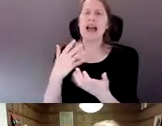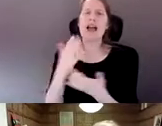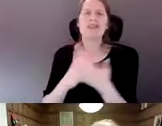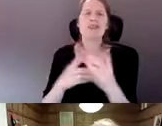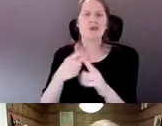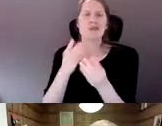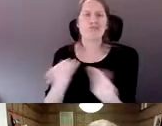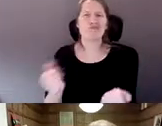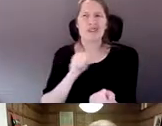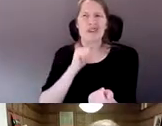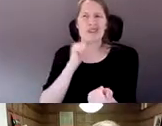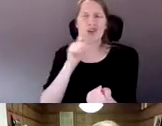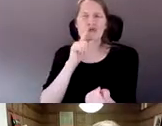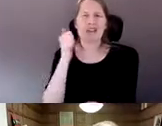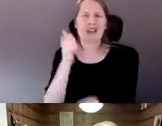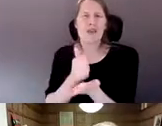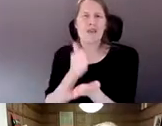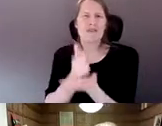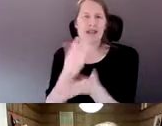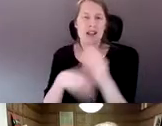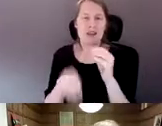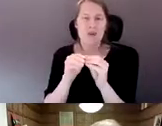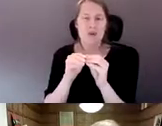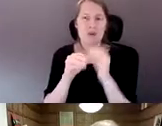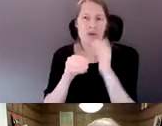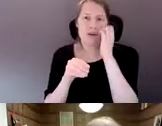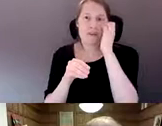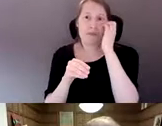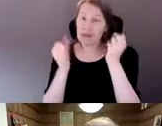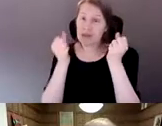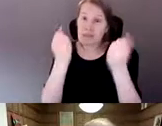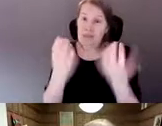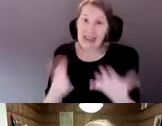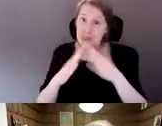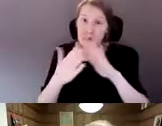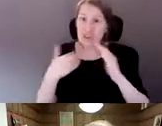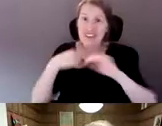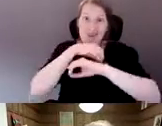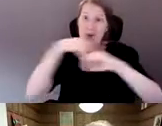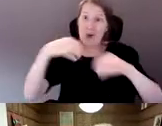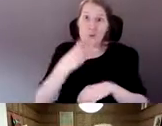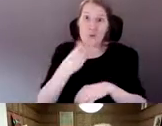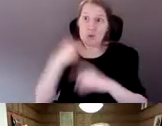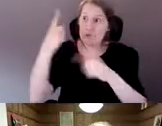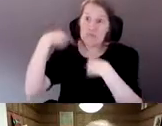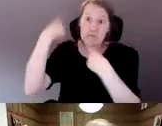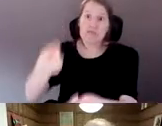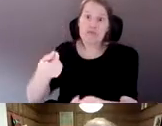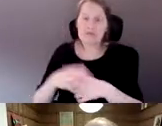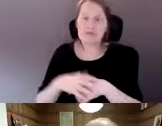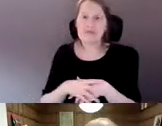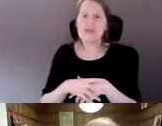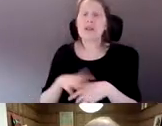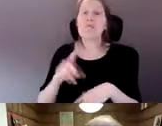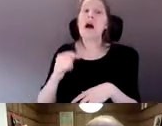time, and particularly today, have had virtually no real Jews in them. On the other hand, the existence